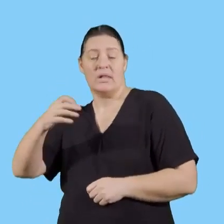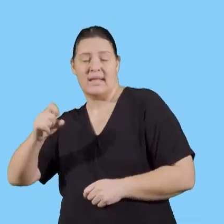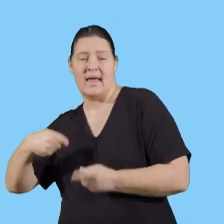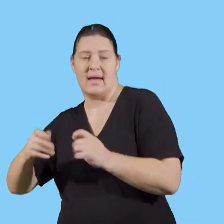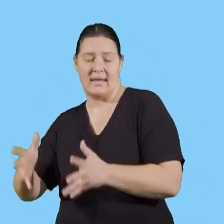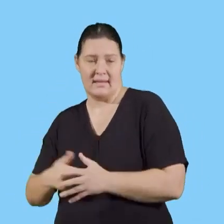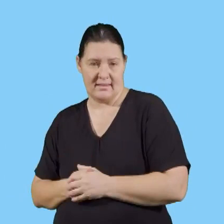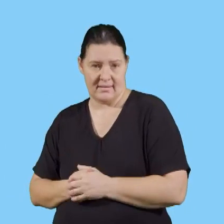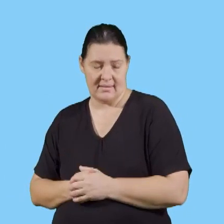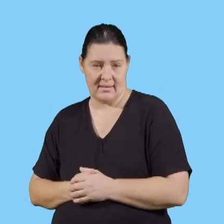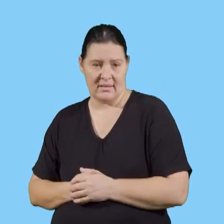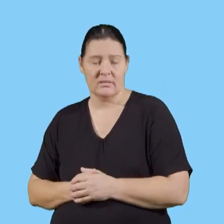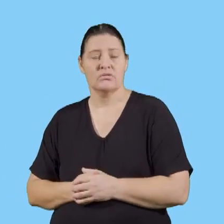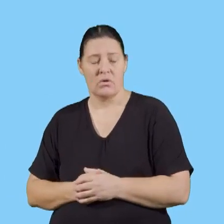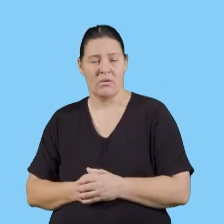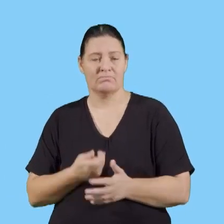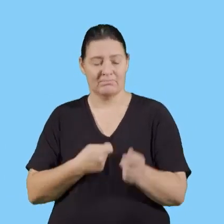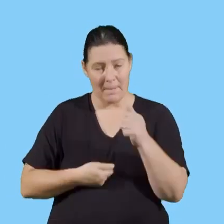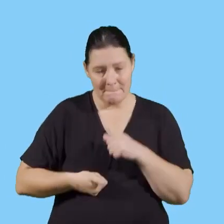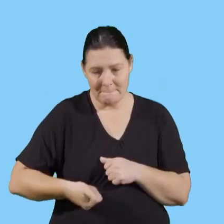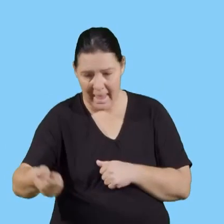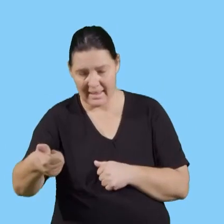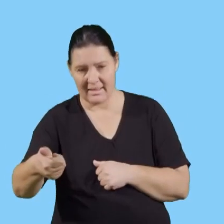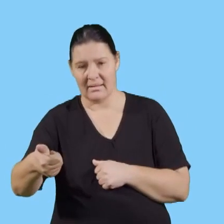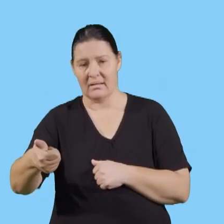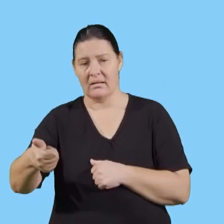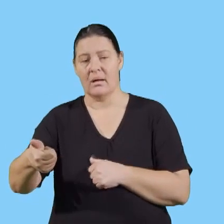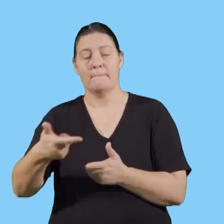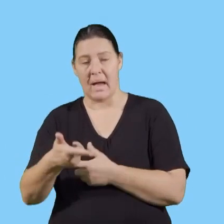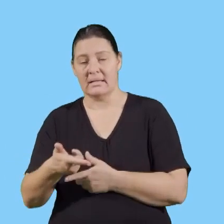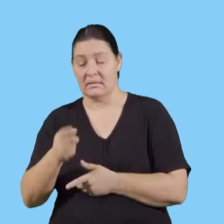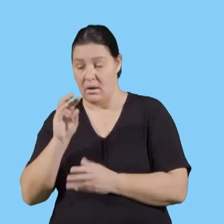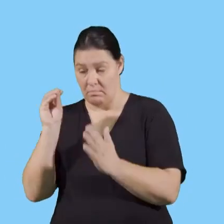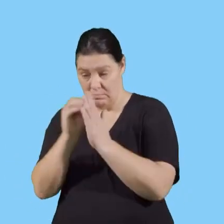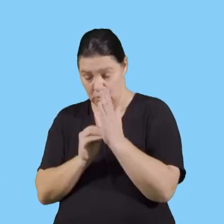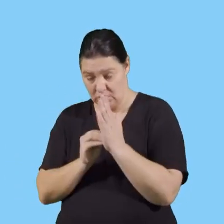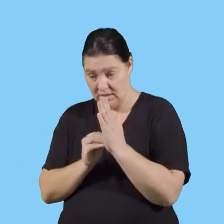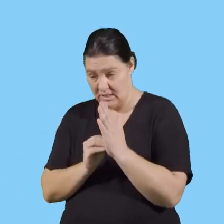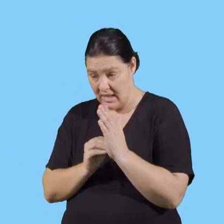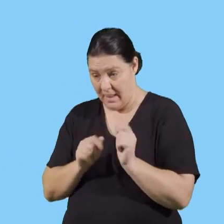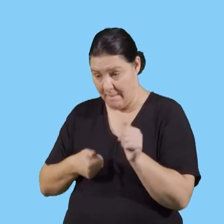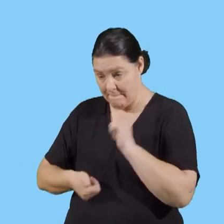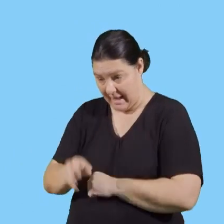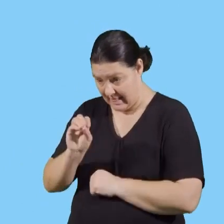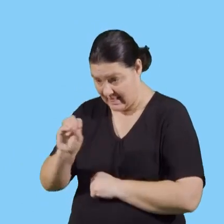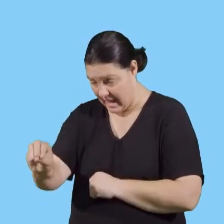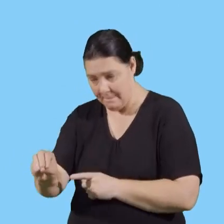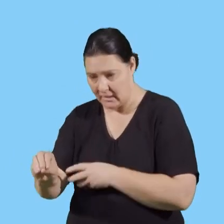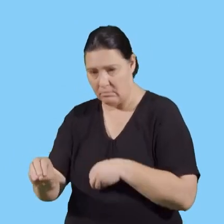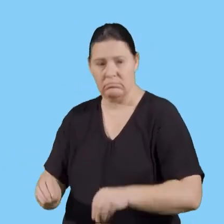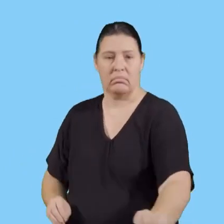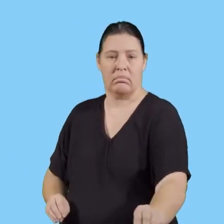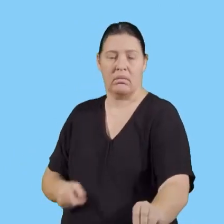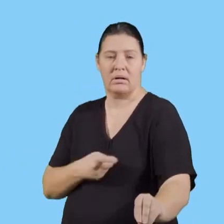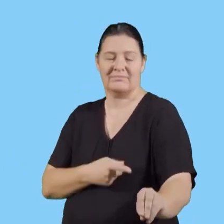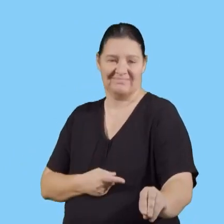wholesalers. So these are returns to our creditors and they were recorded correctly in the CAJ and it's 400. But it